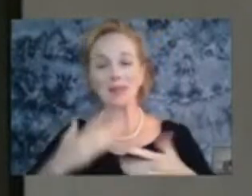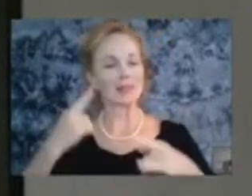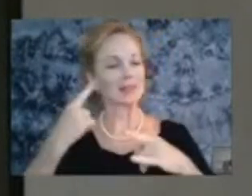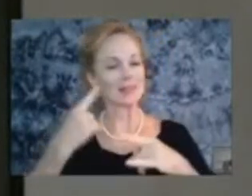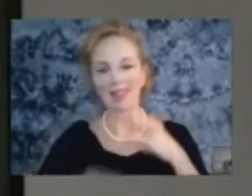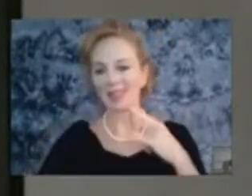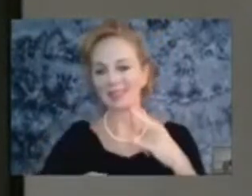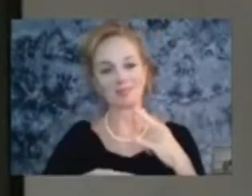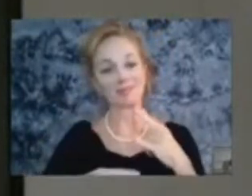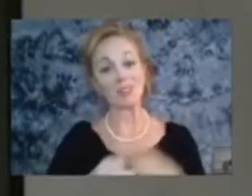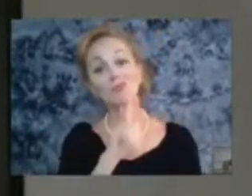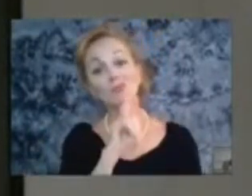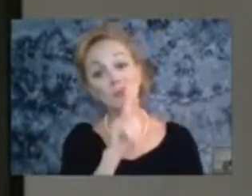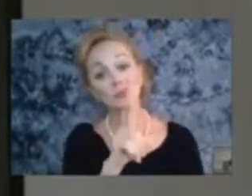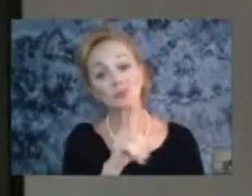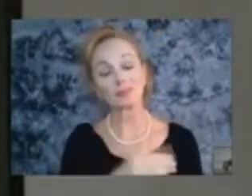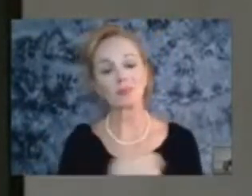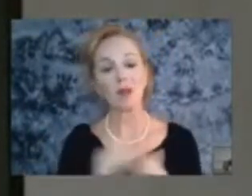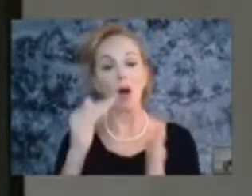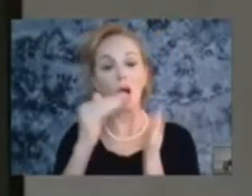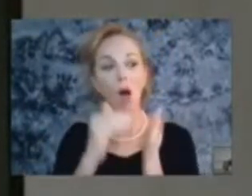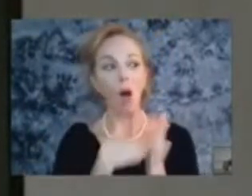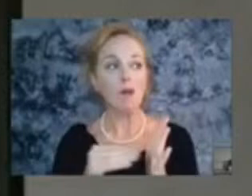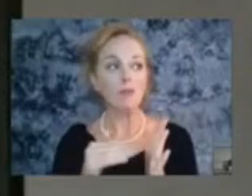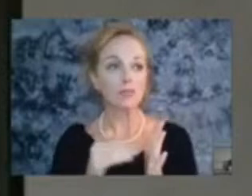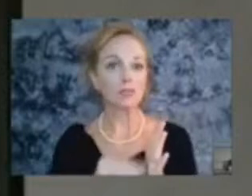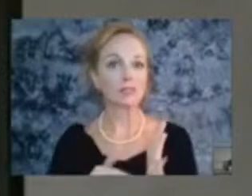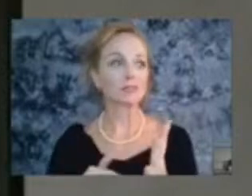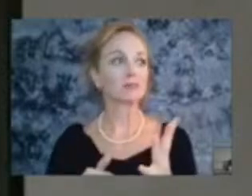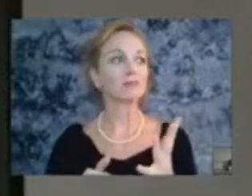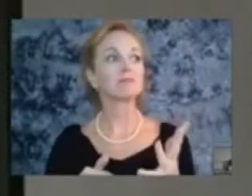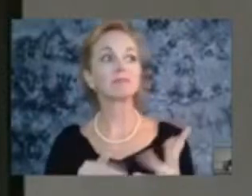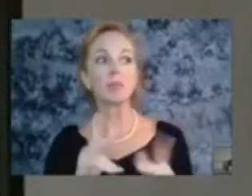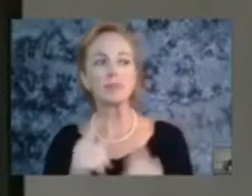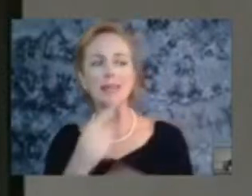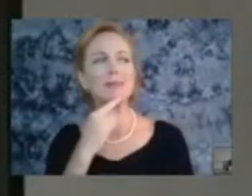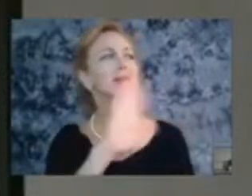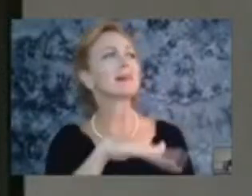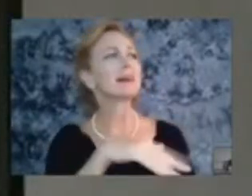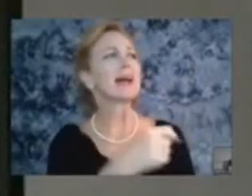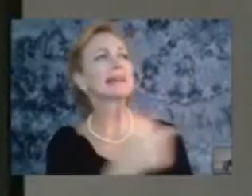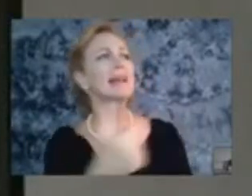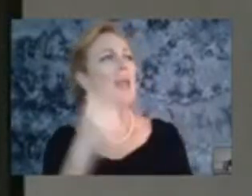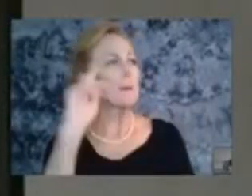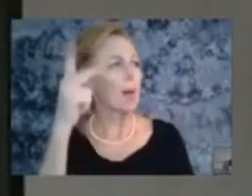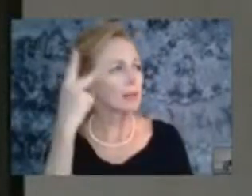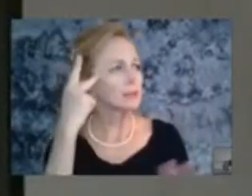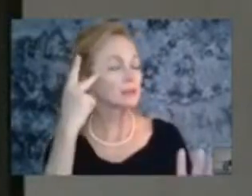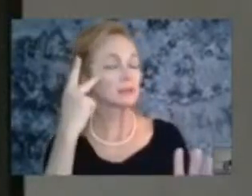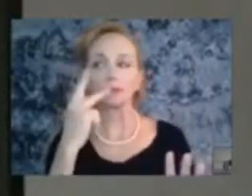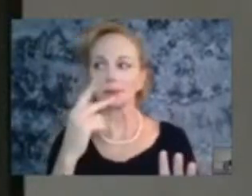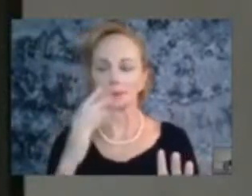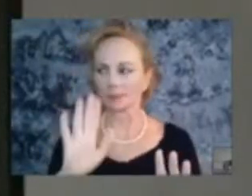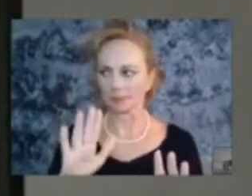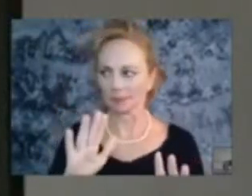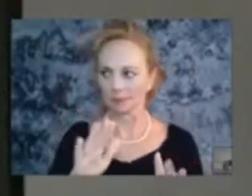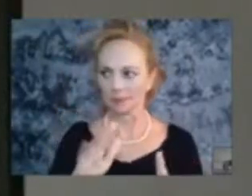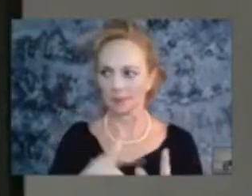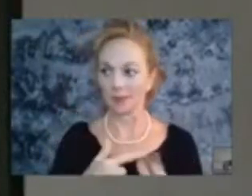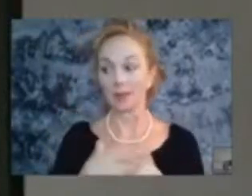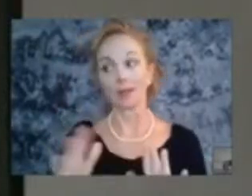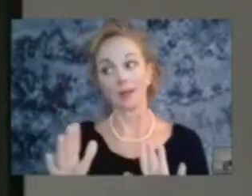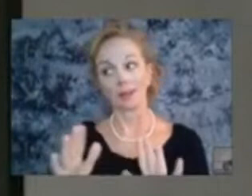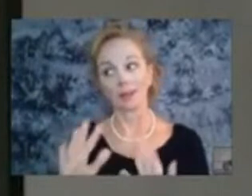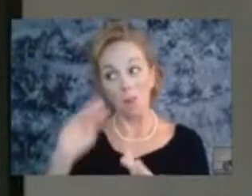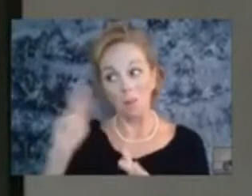I often get comments about take politics out. I'm like, well, if you were all about politics, being on the school board right now is